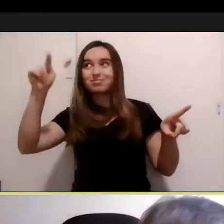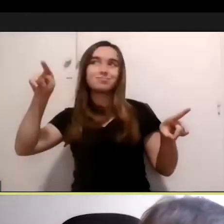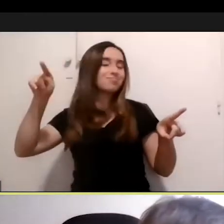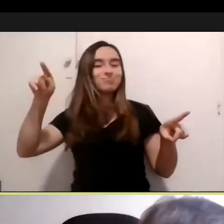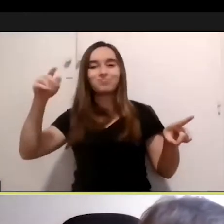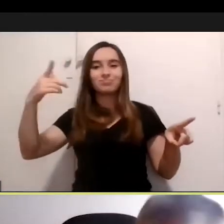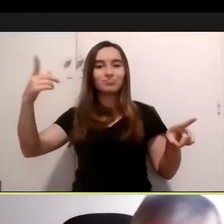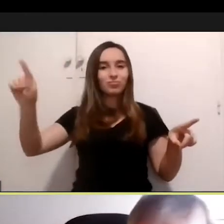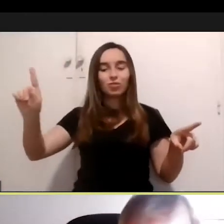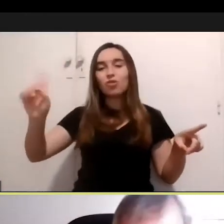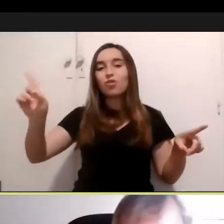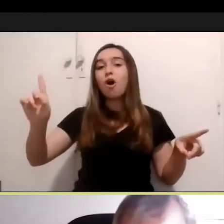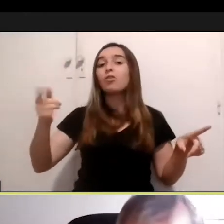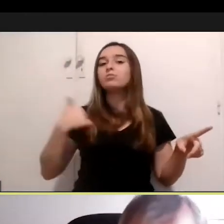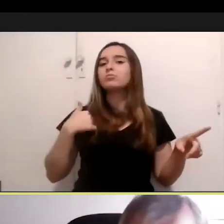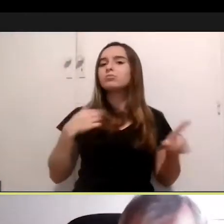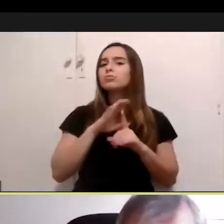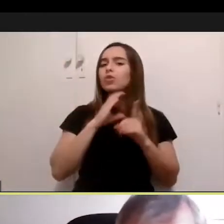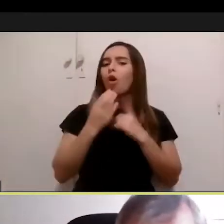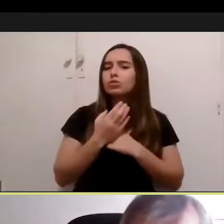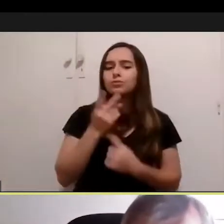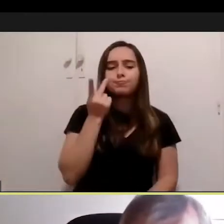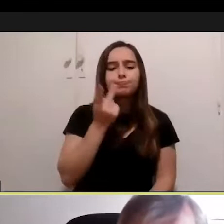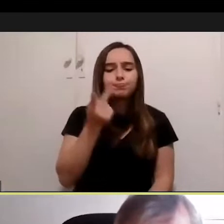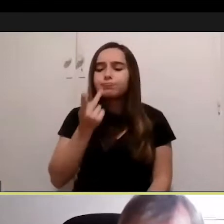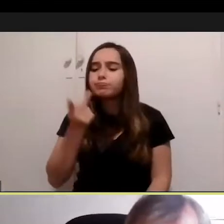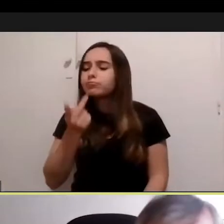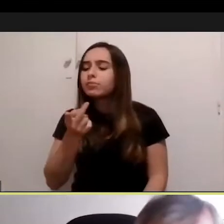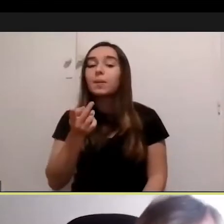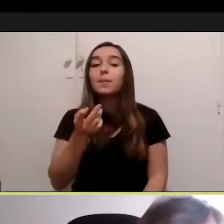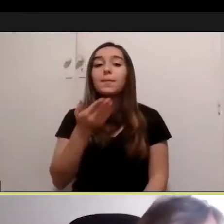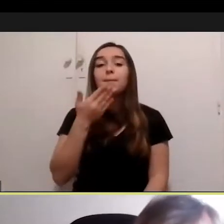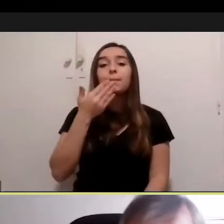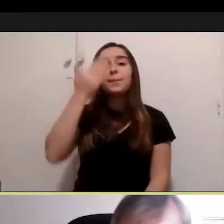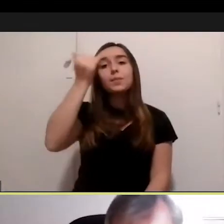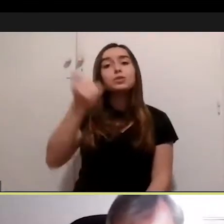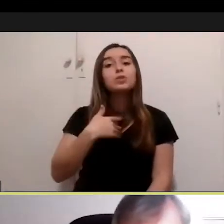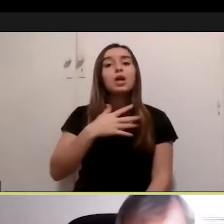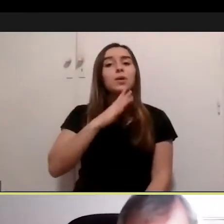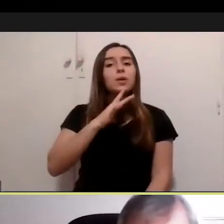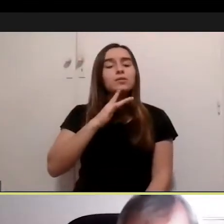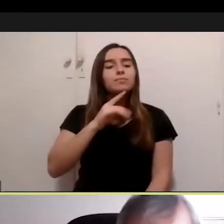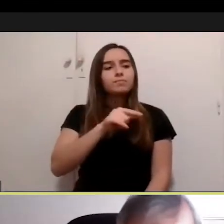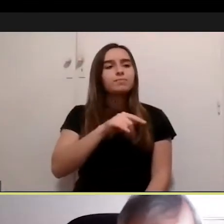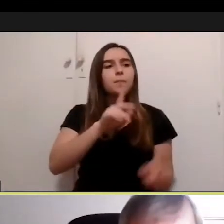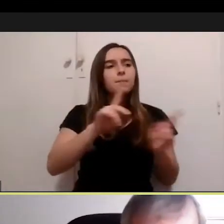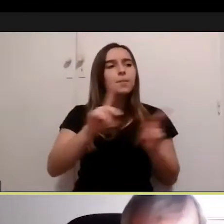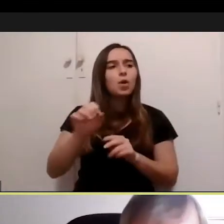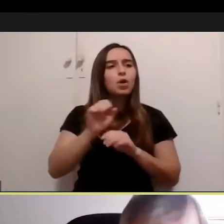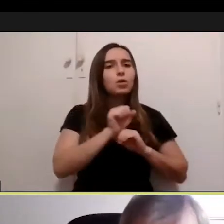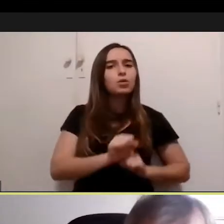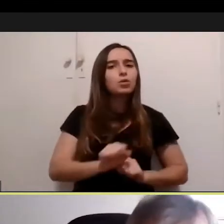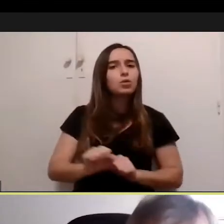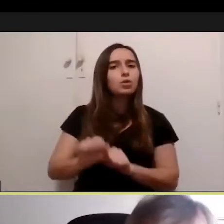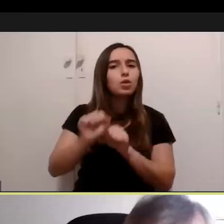and that's quite interesting because we talk about looking after people, which is a bit patronizing, or do we support